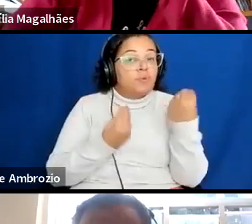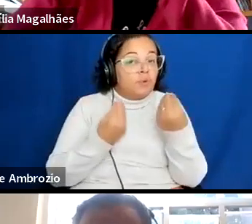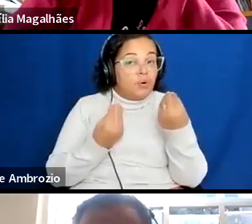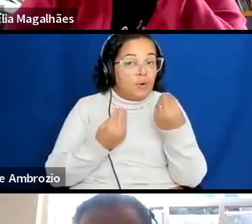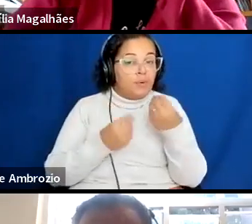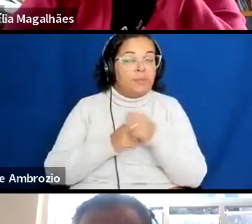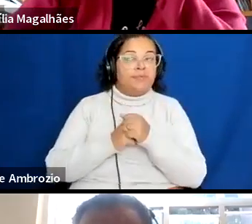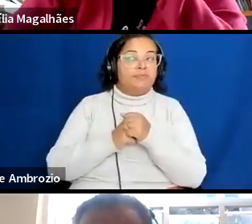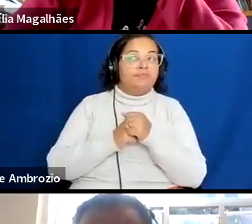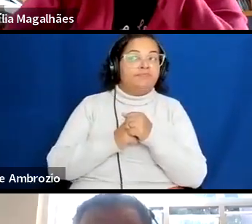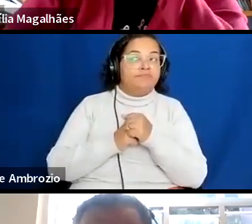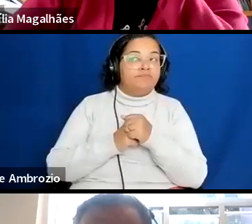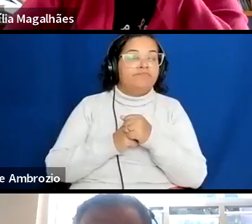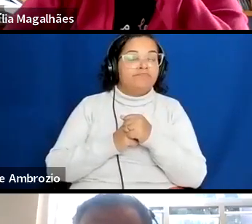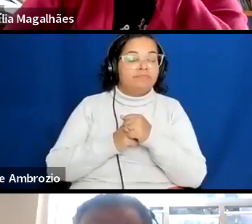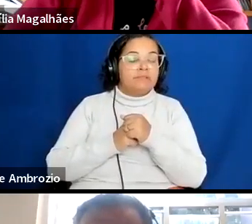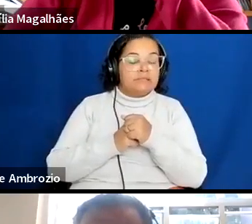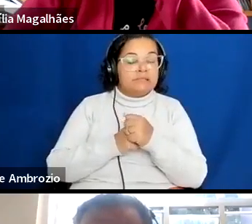persecution,